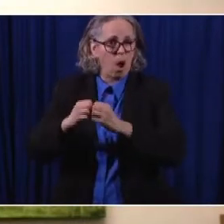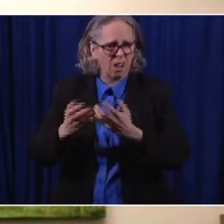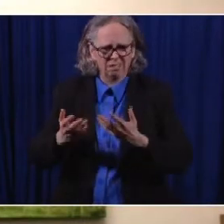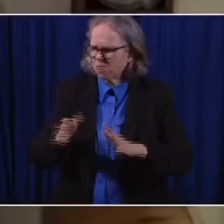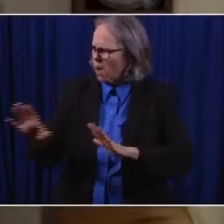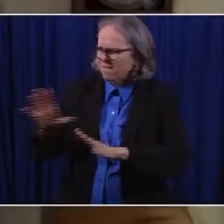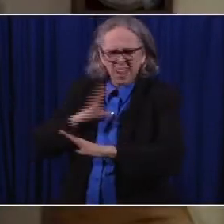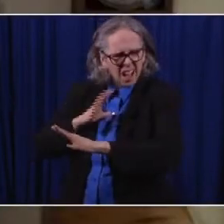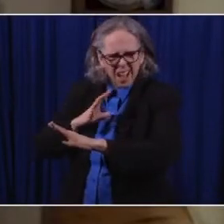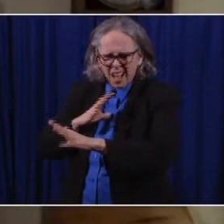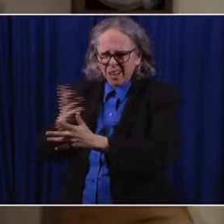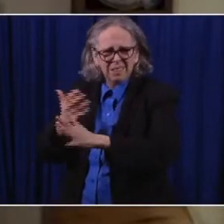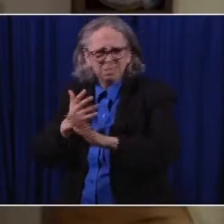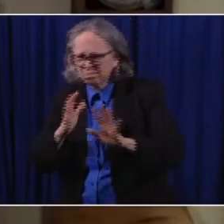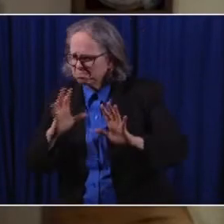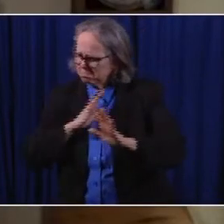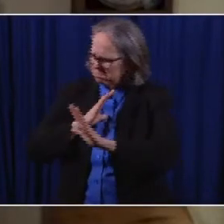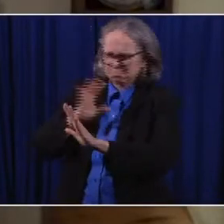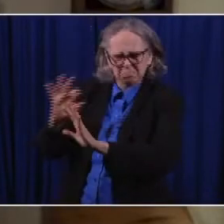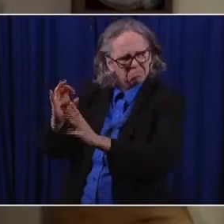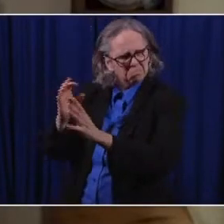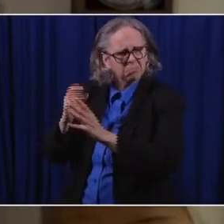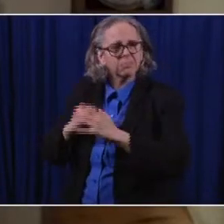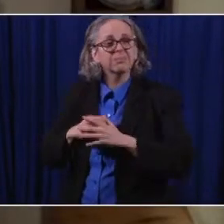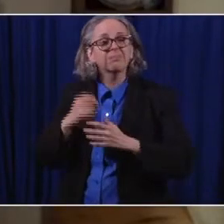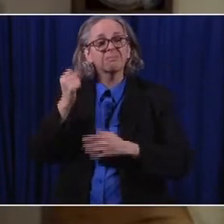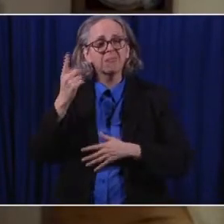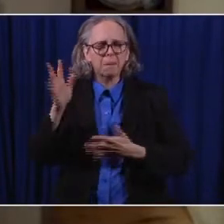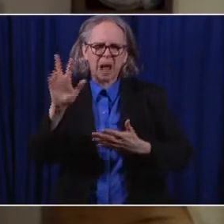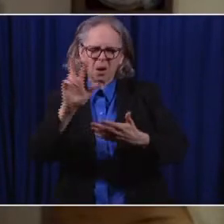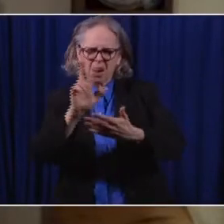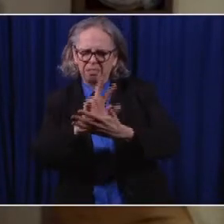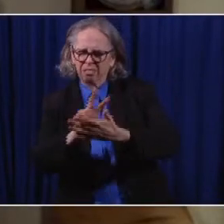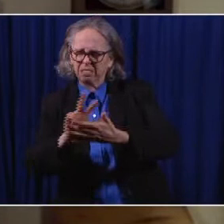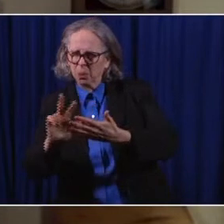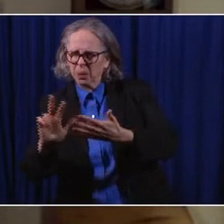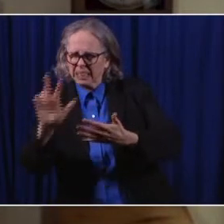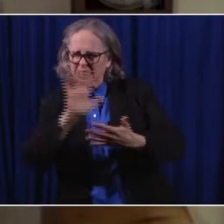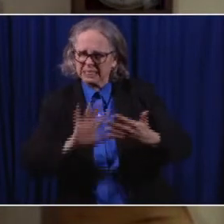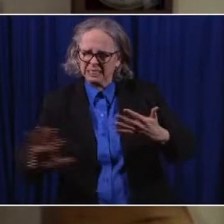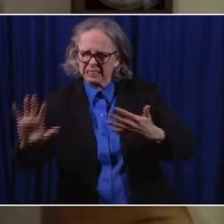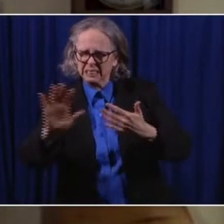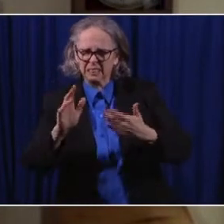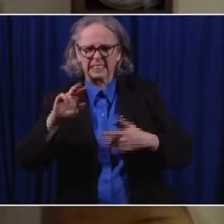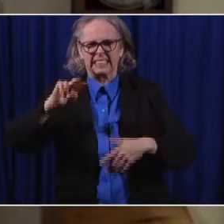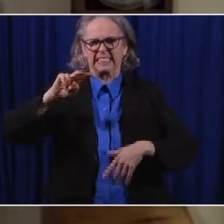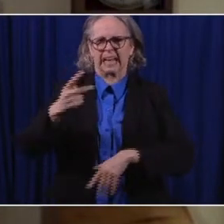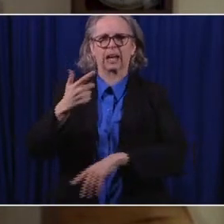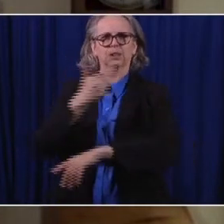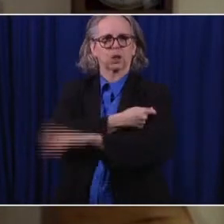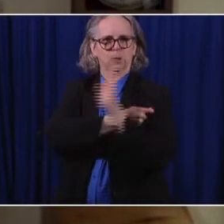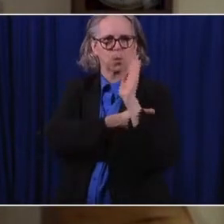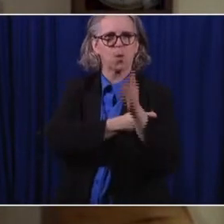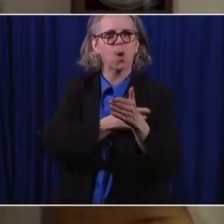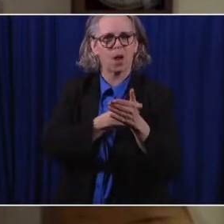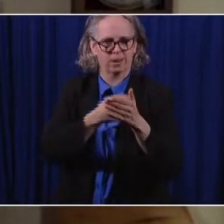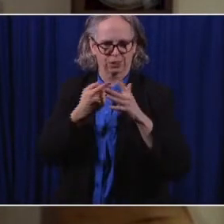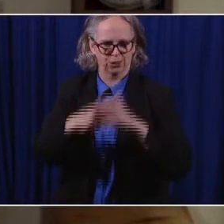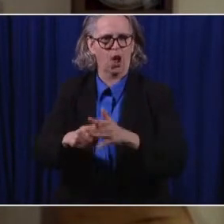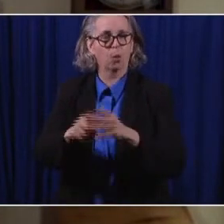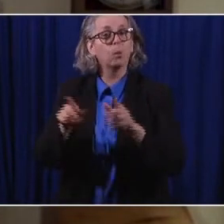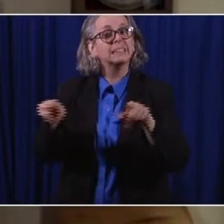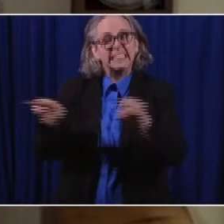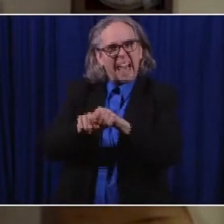great. That's great. And then in 3 weeks or so, you'll be back at those same people. So getting that second one.